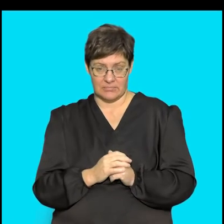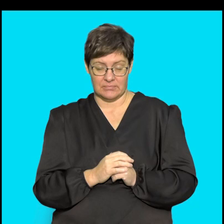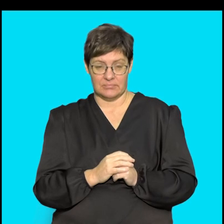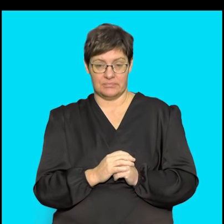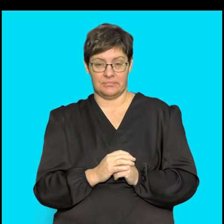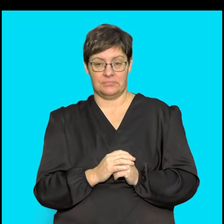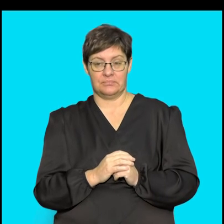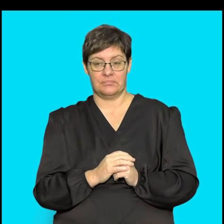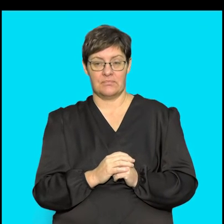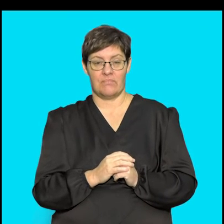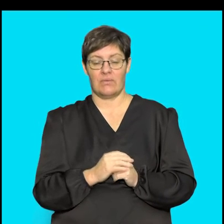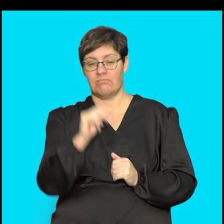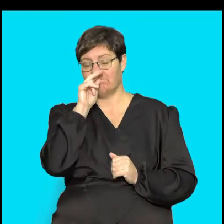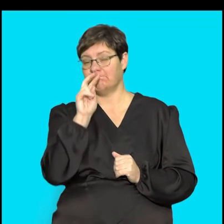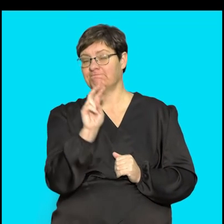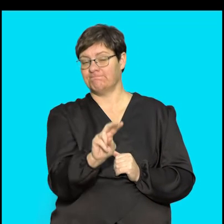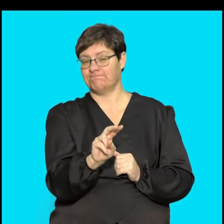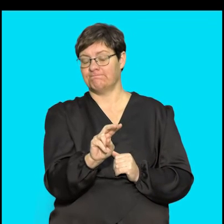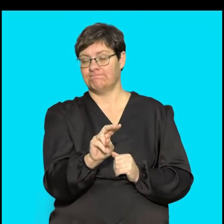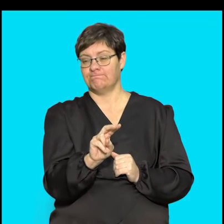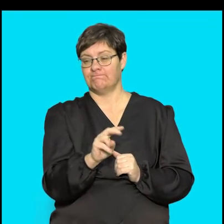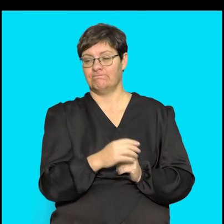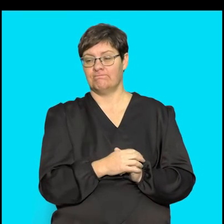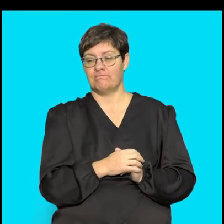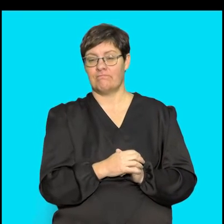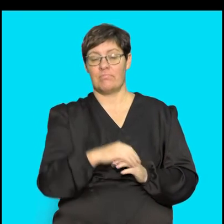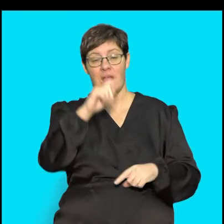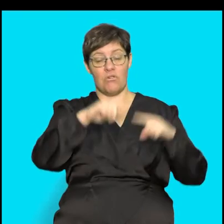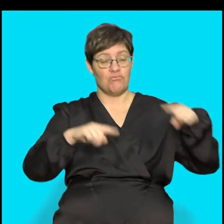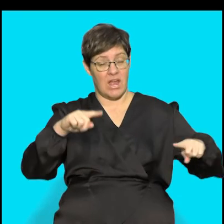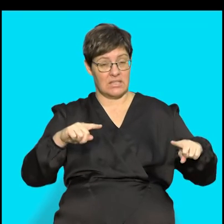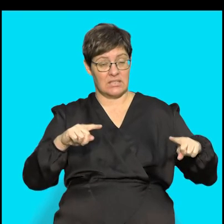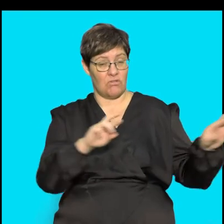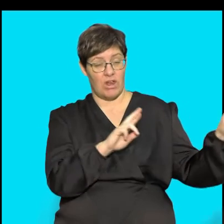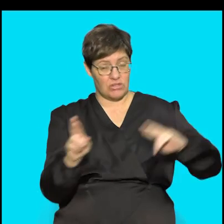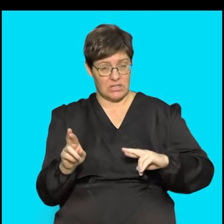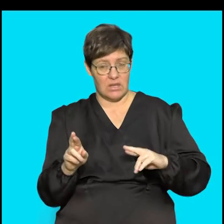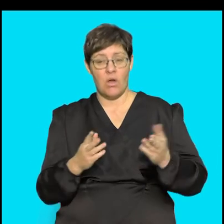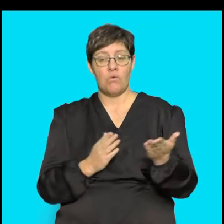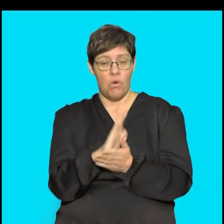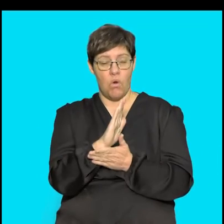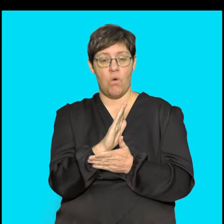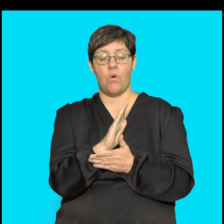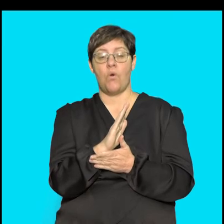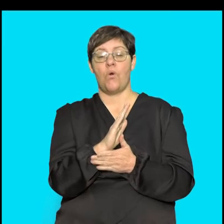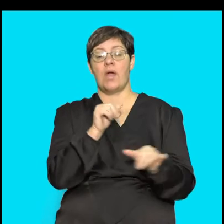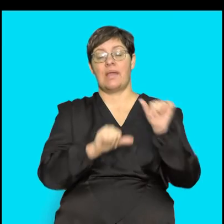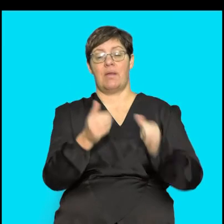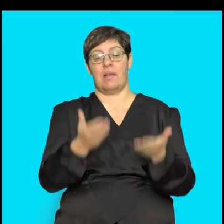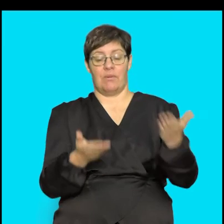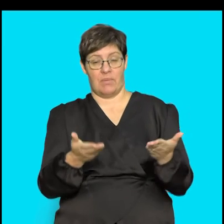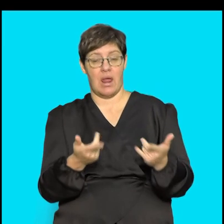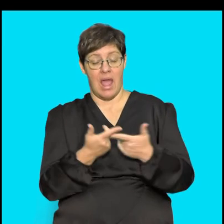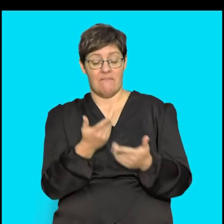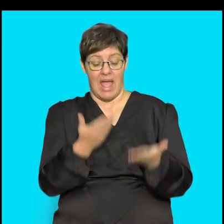producing of ammonia, we can see that the rate of reaction goes into chemical equilibrium,